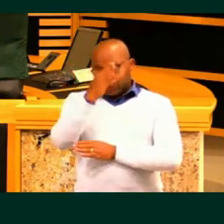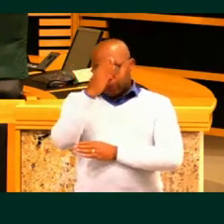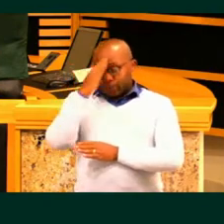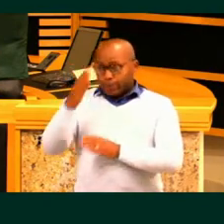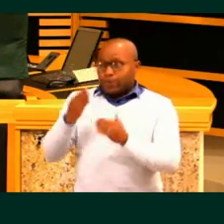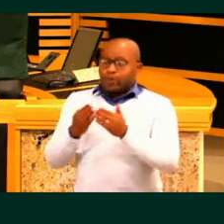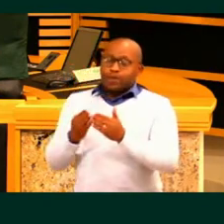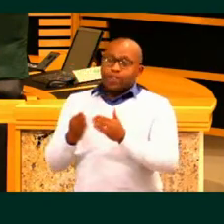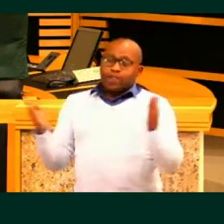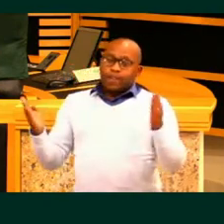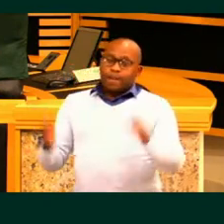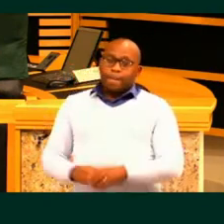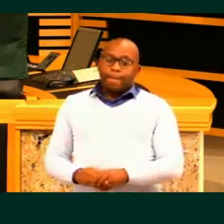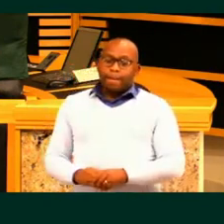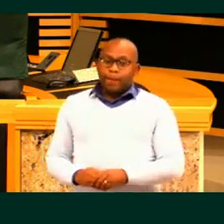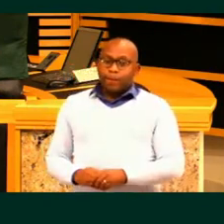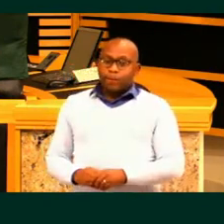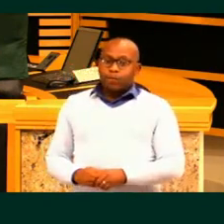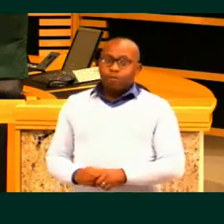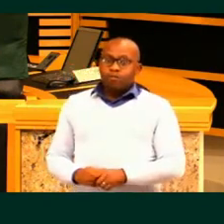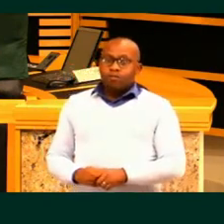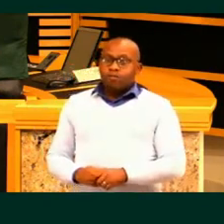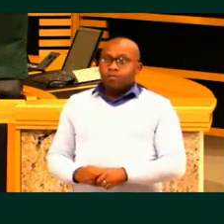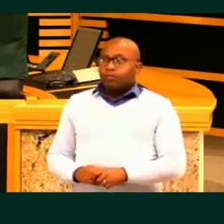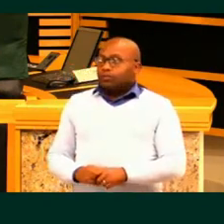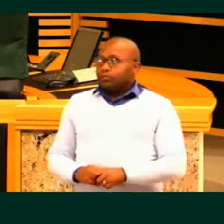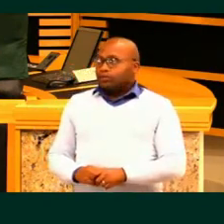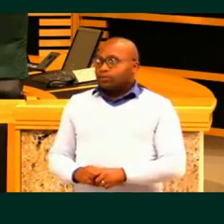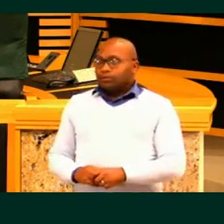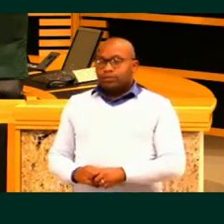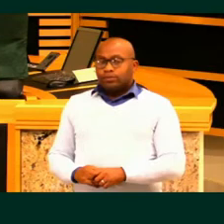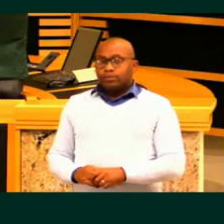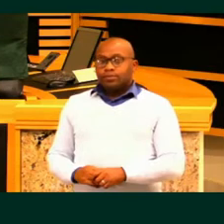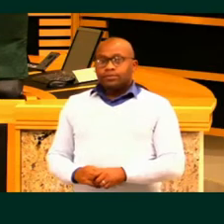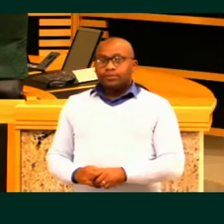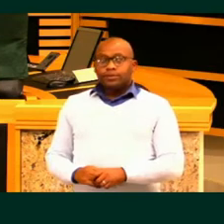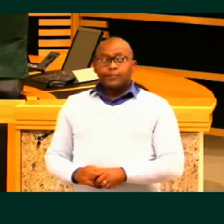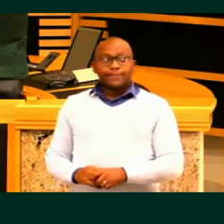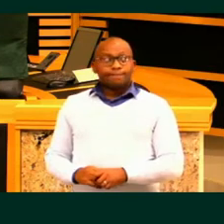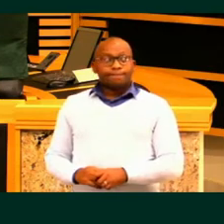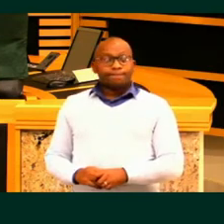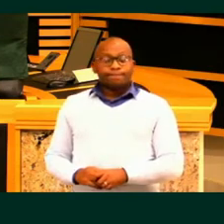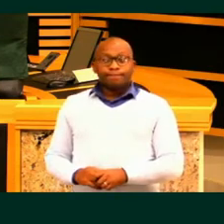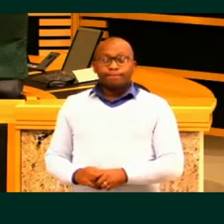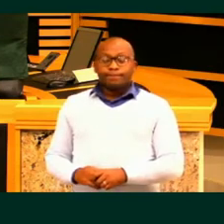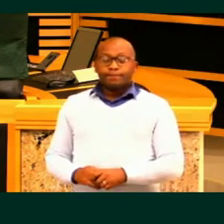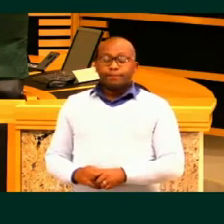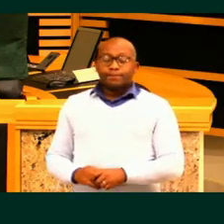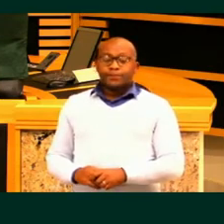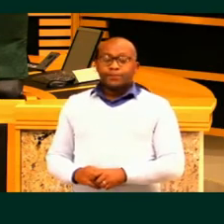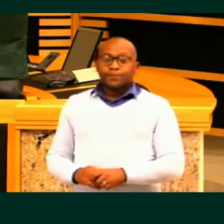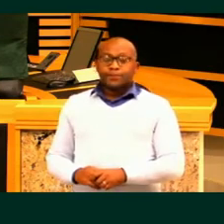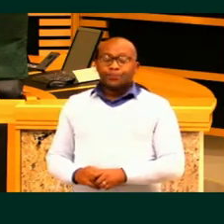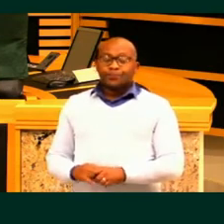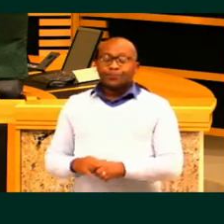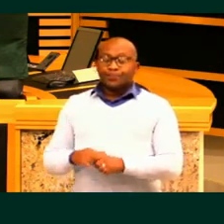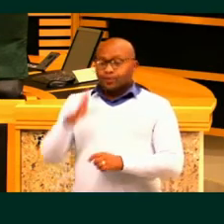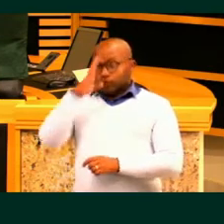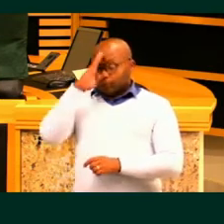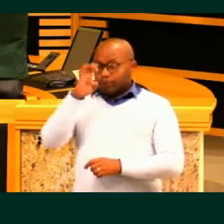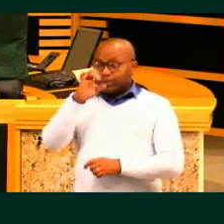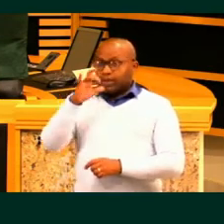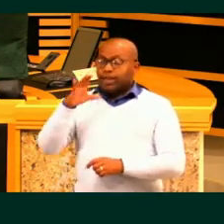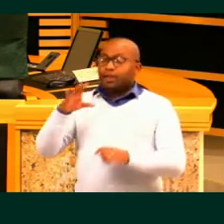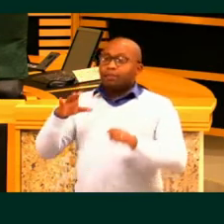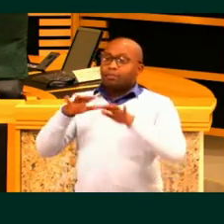good afternoon to the people at the Galler and uh good afternoon to the people of the province